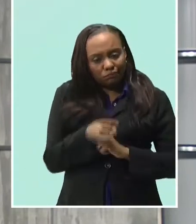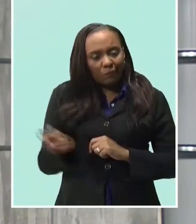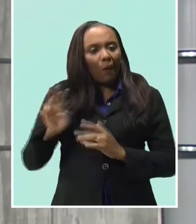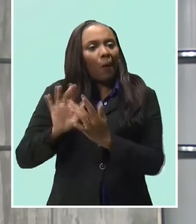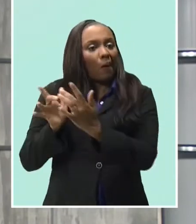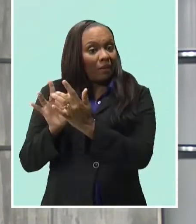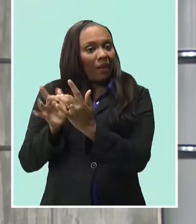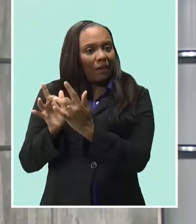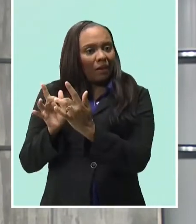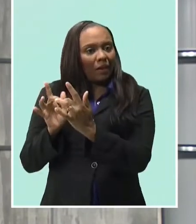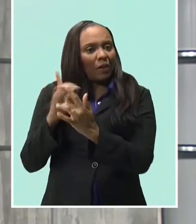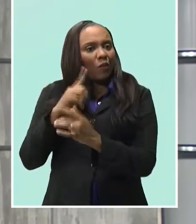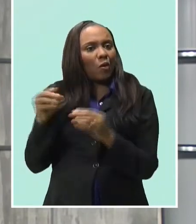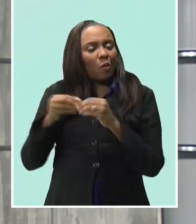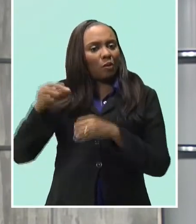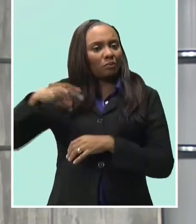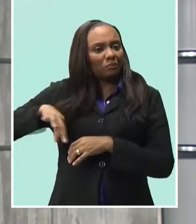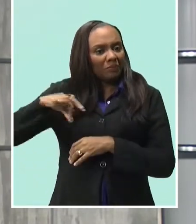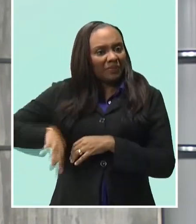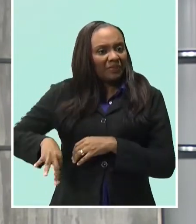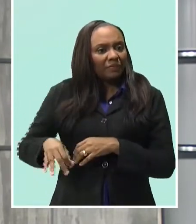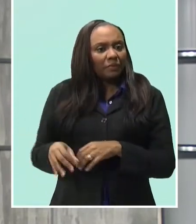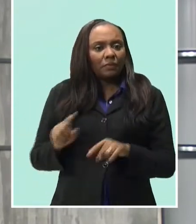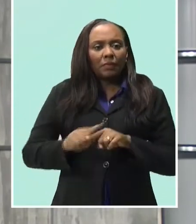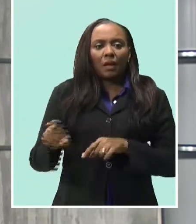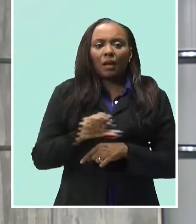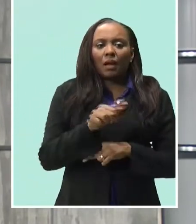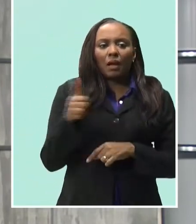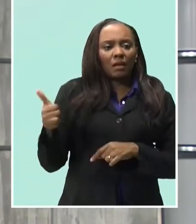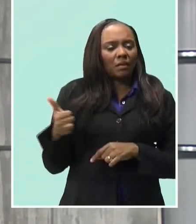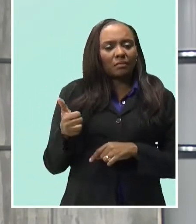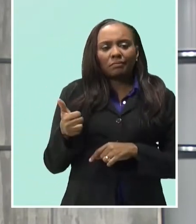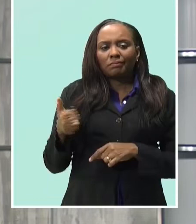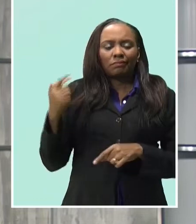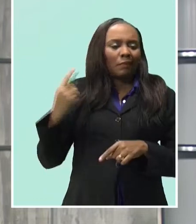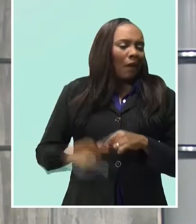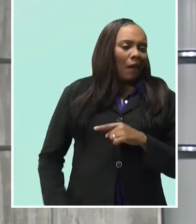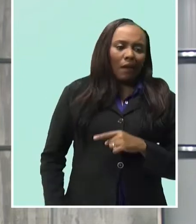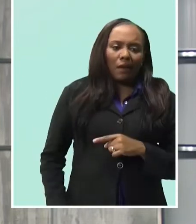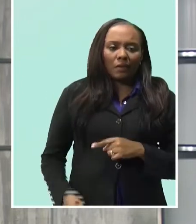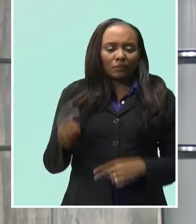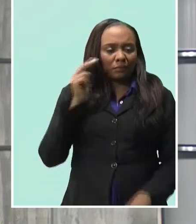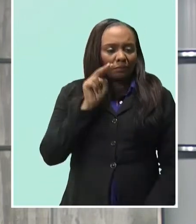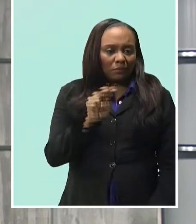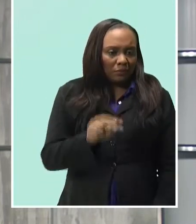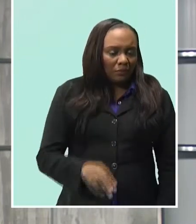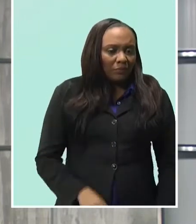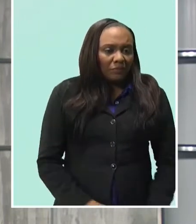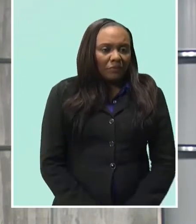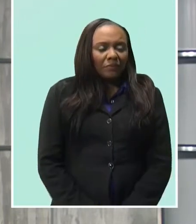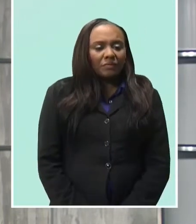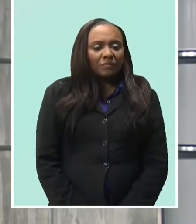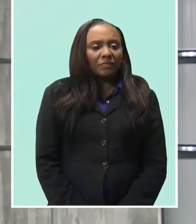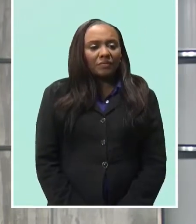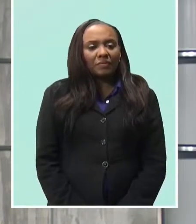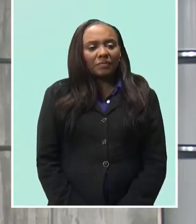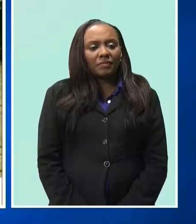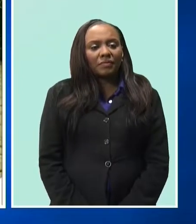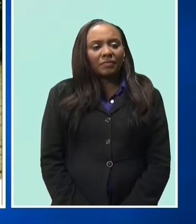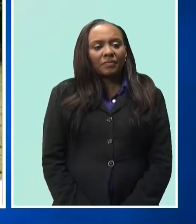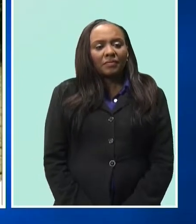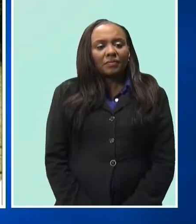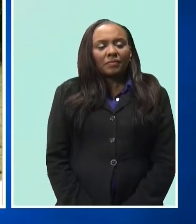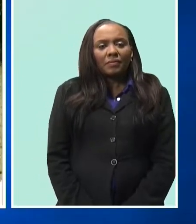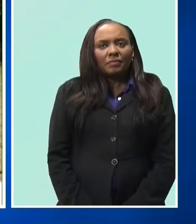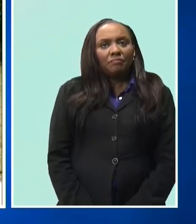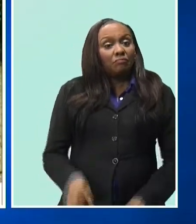the COVID-19 pandemic. But others, like attractions, are struggling. We hear more in this CVM TV report. On